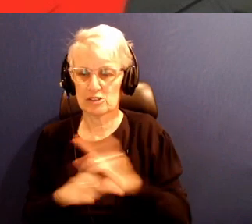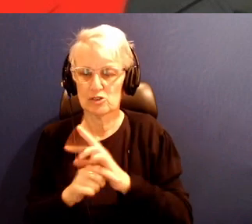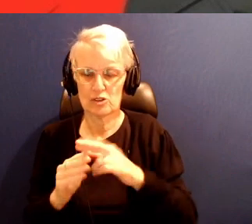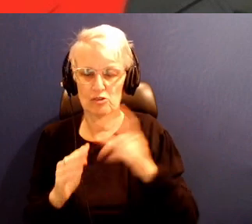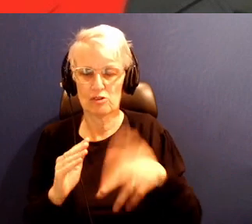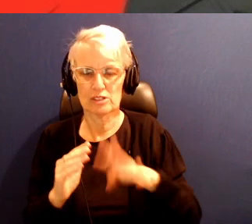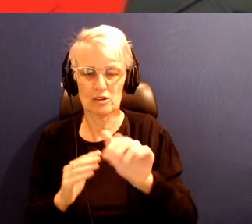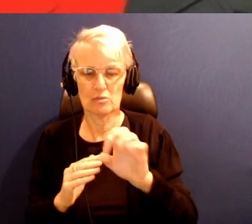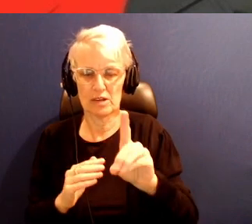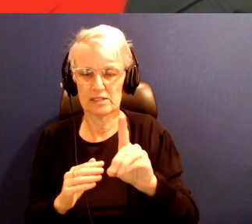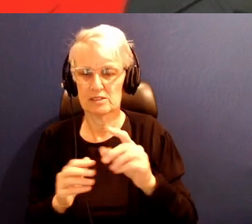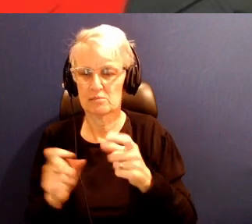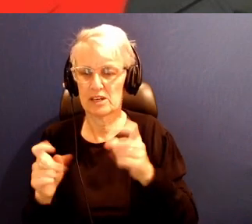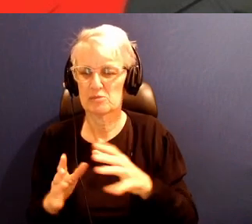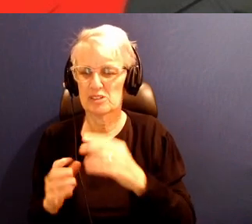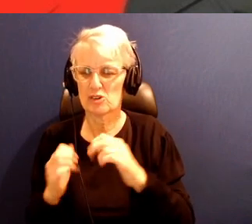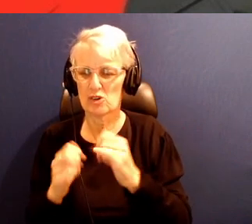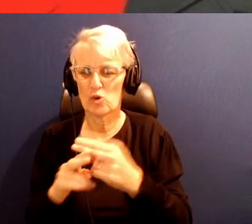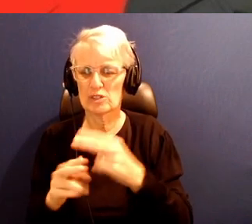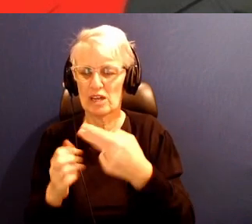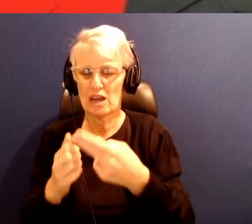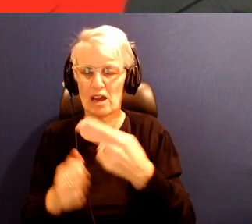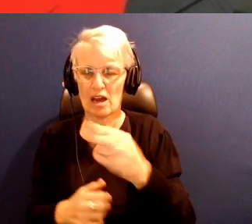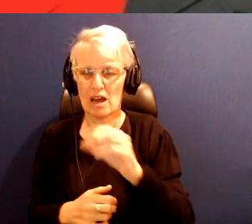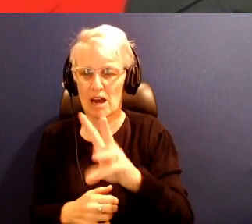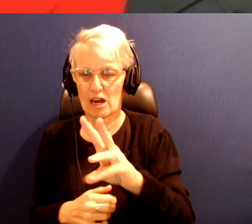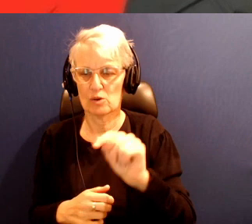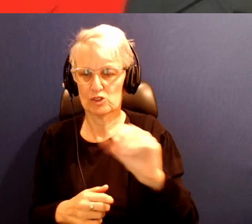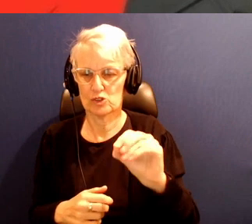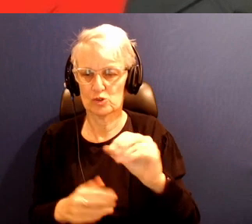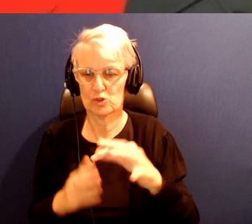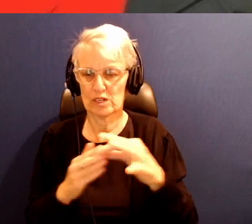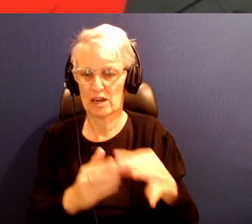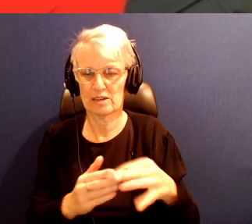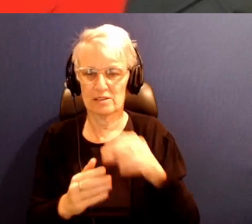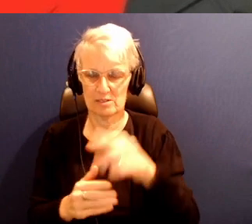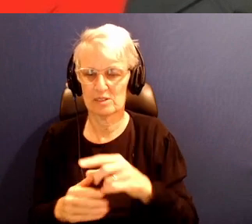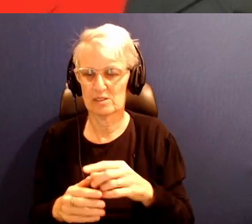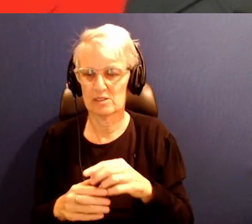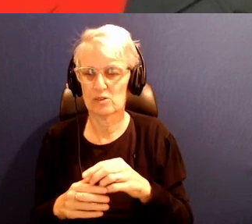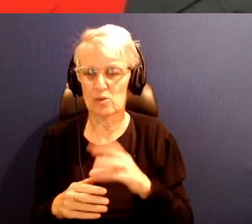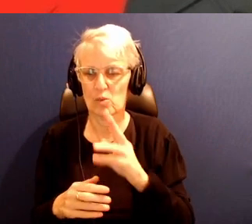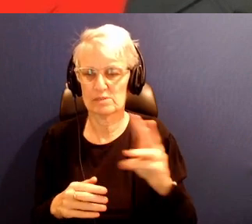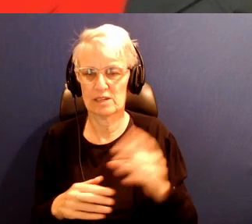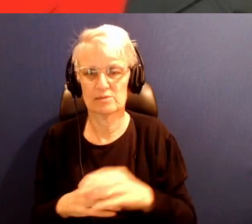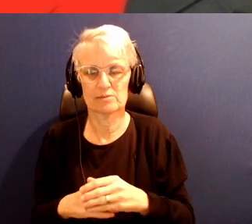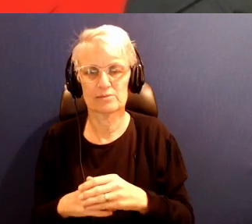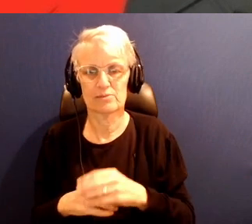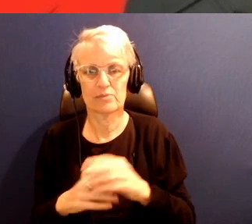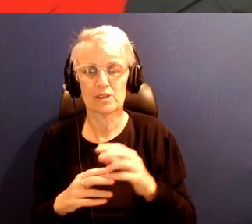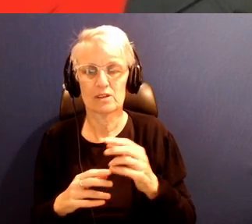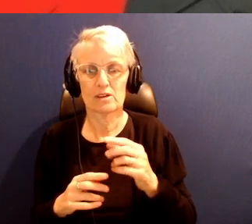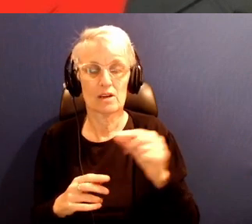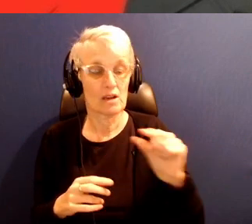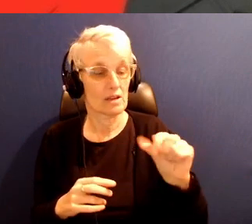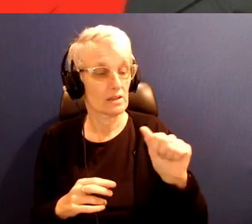the results-based management how-to guide on the website, as referred to in the call page. The main